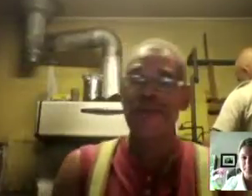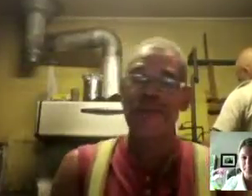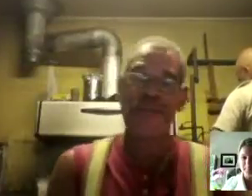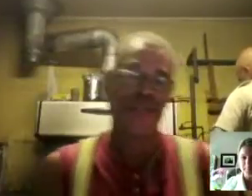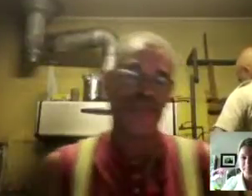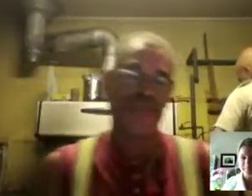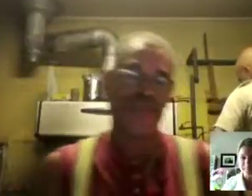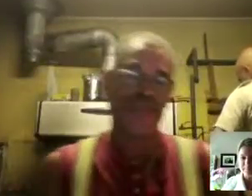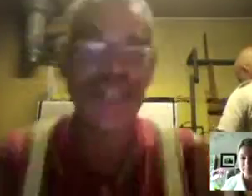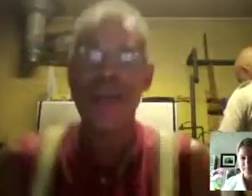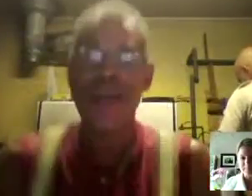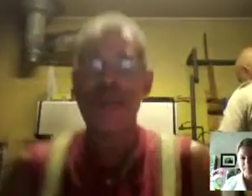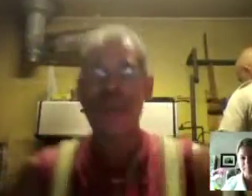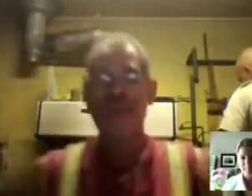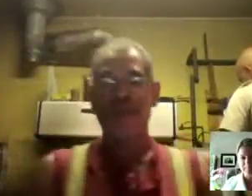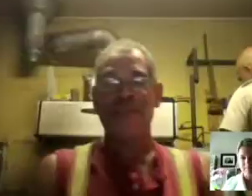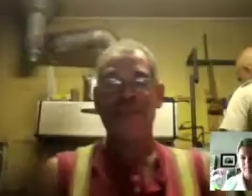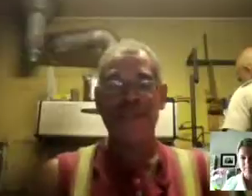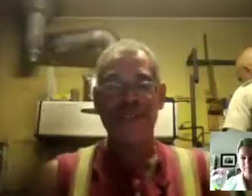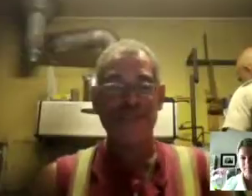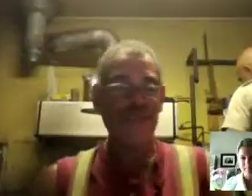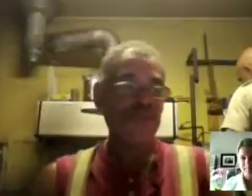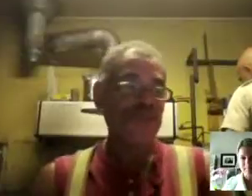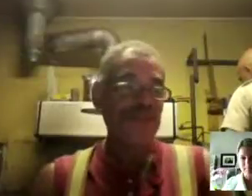and I was living in a little cabin.